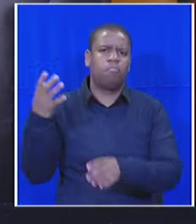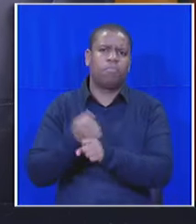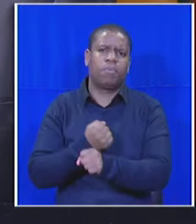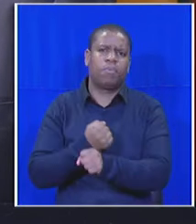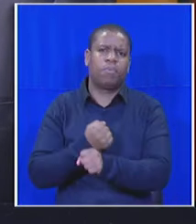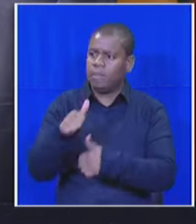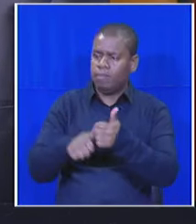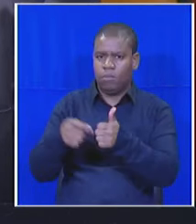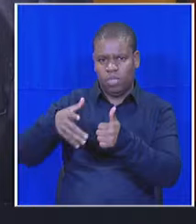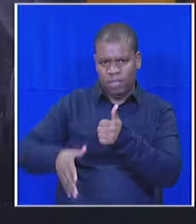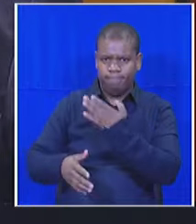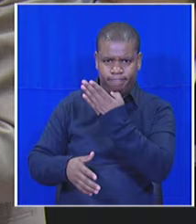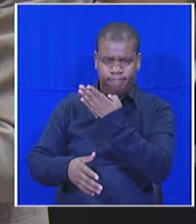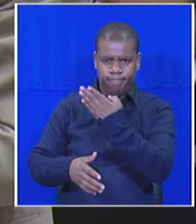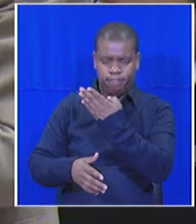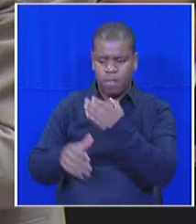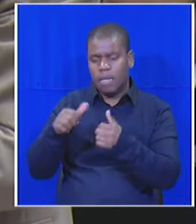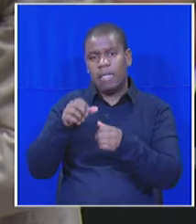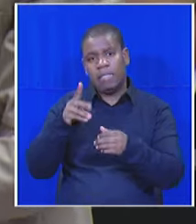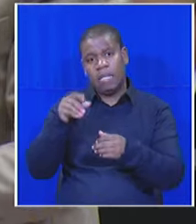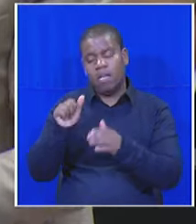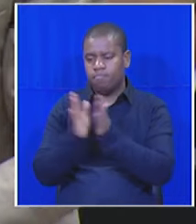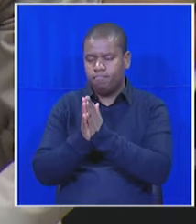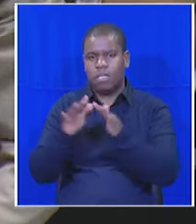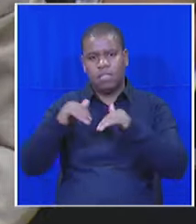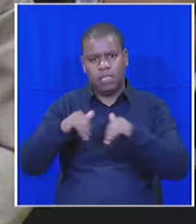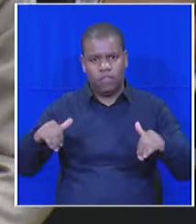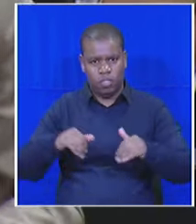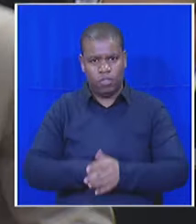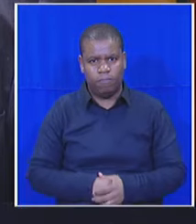Deputy Speaker, Yes, ma'am. the DA calls for division. Thank you.